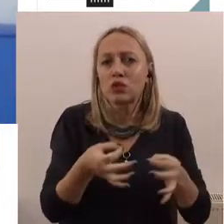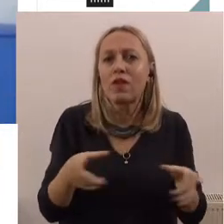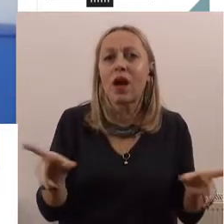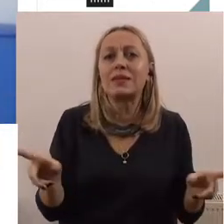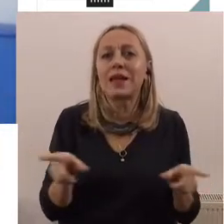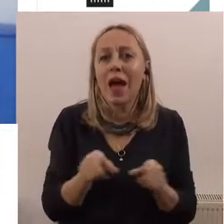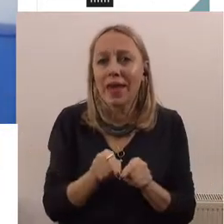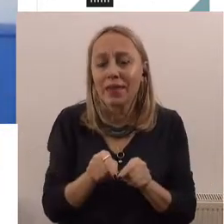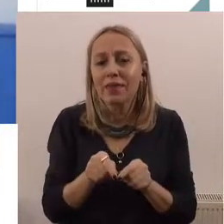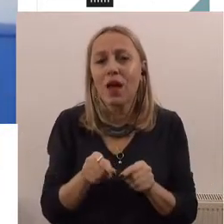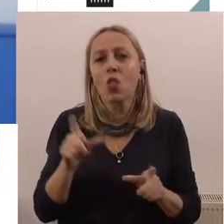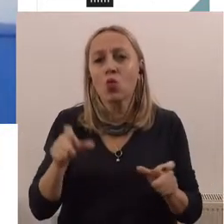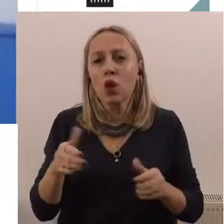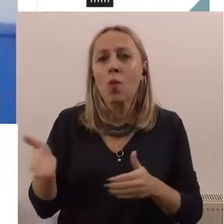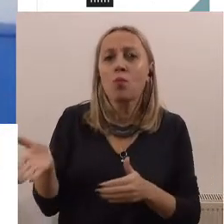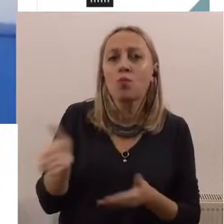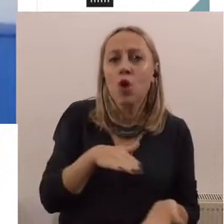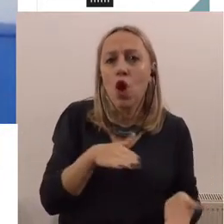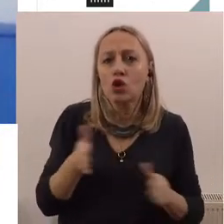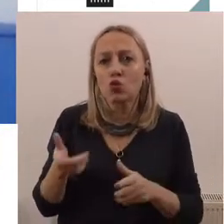to people.